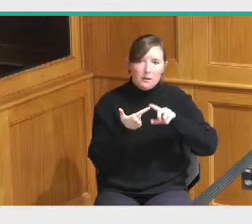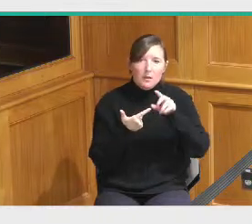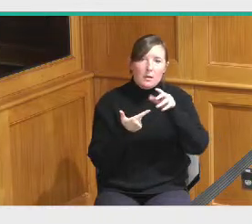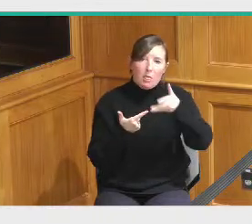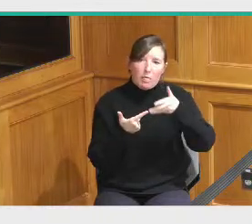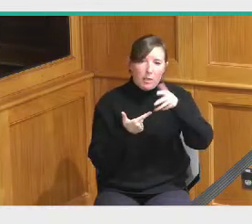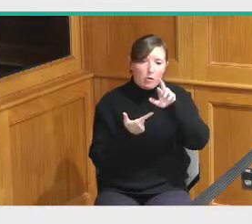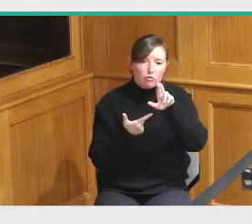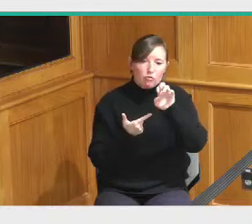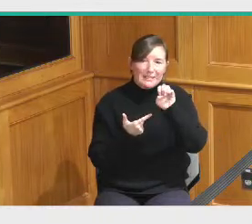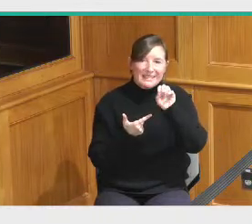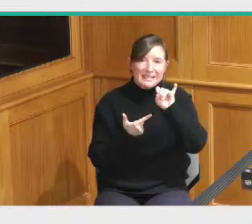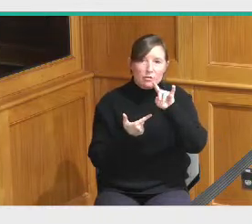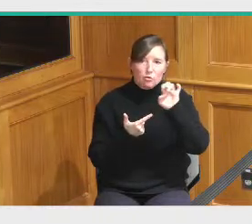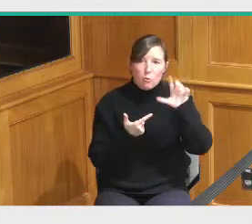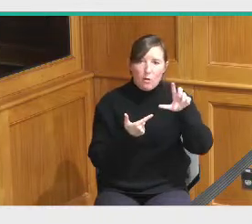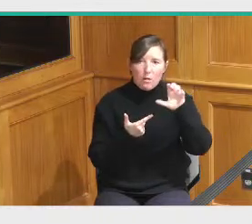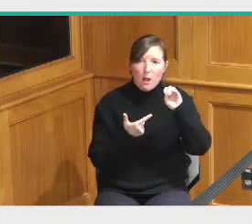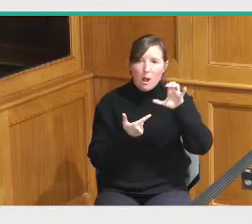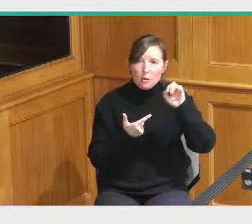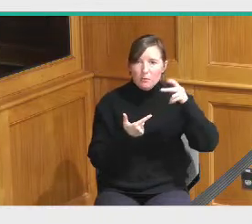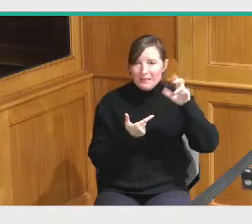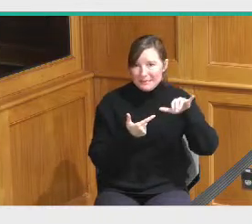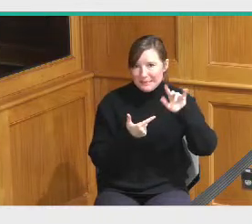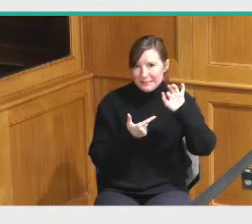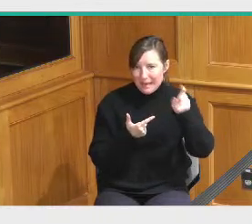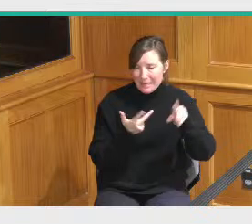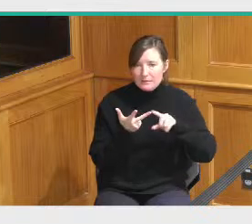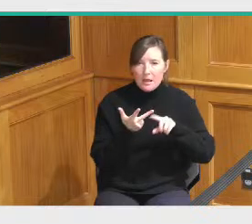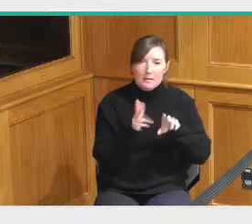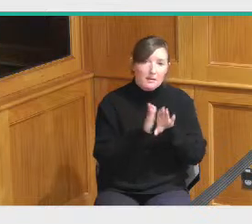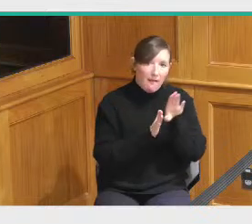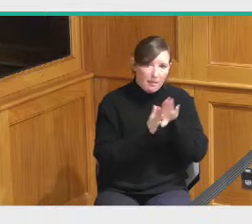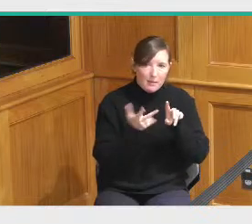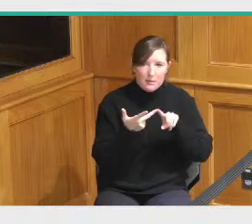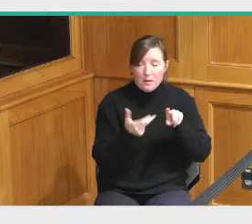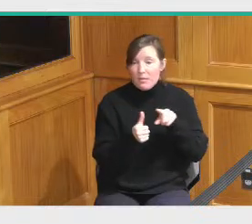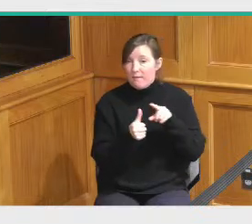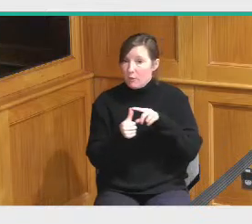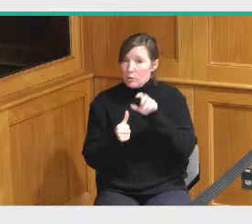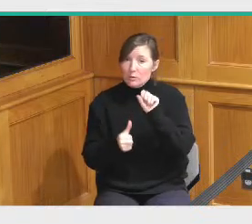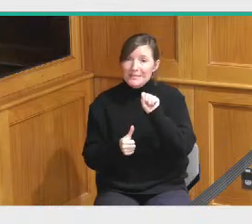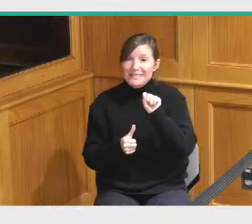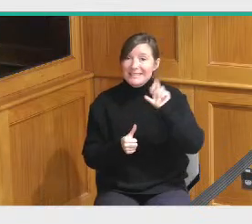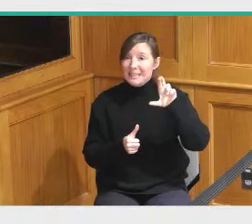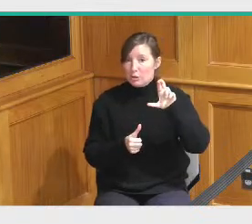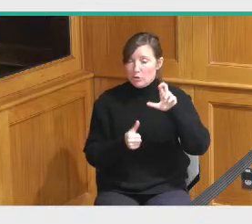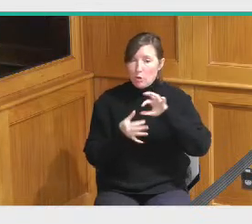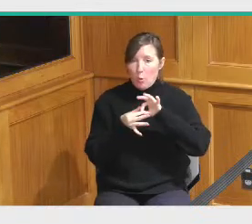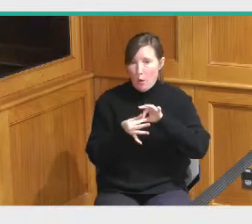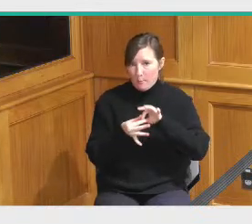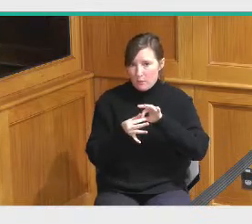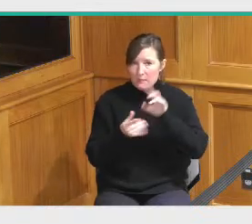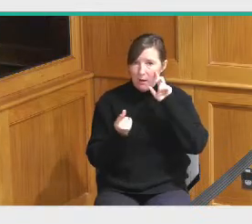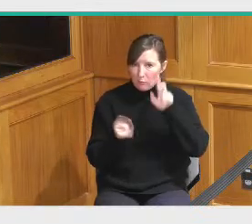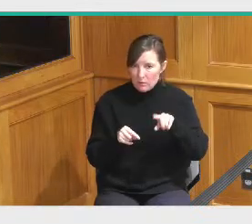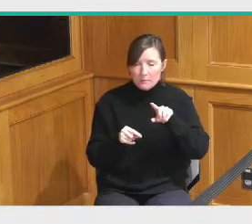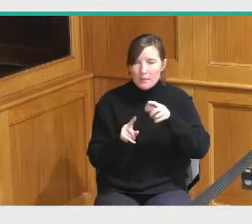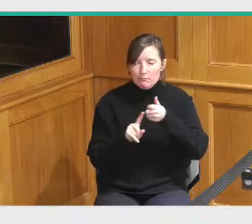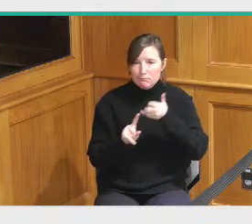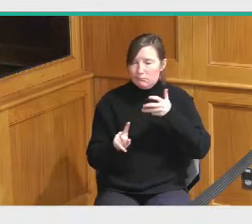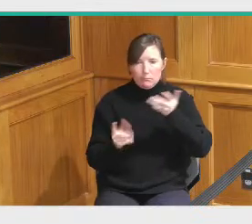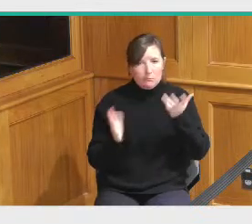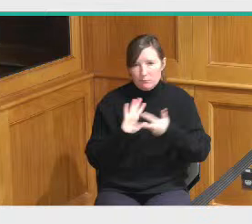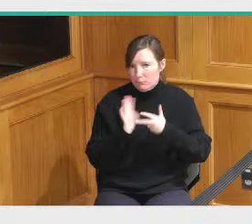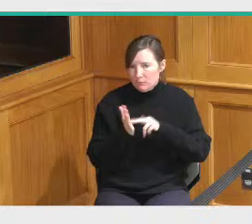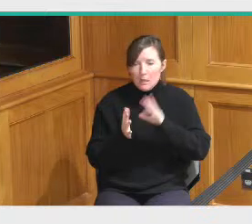residual occupancy tax agreement, and there is the development agreement. So the first one, the senior cooperative agreement, talks about